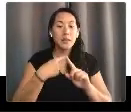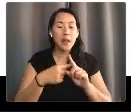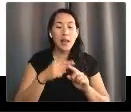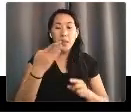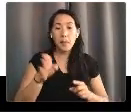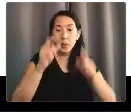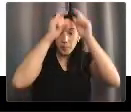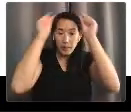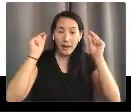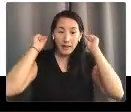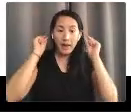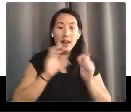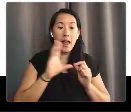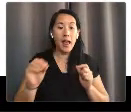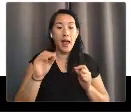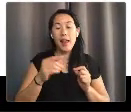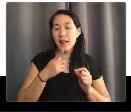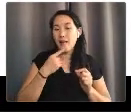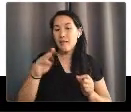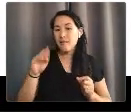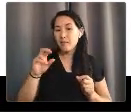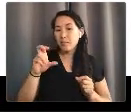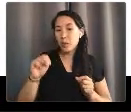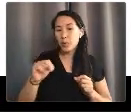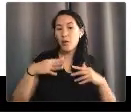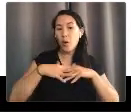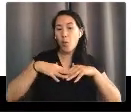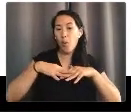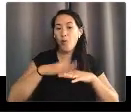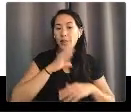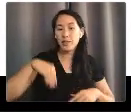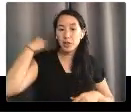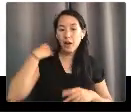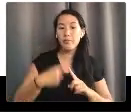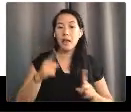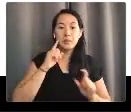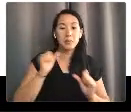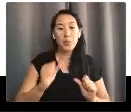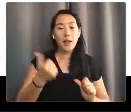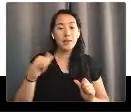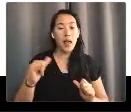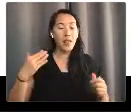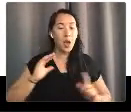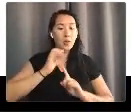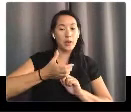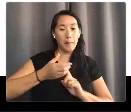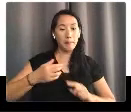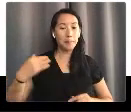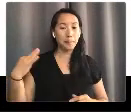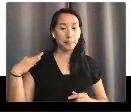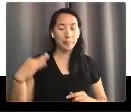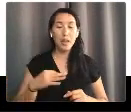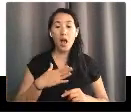bandana and a maroon woven scarf, as well as a bright yellow top. And on the slide, on